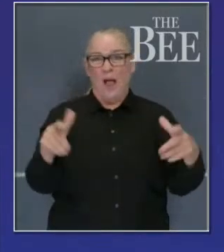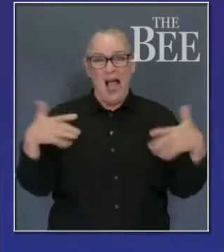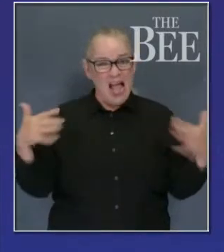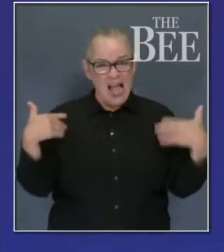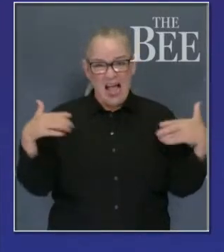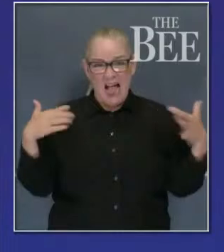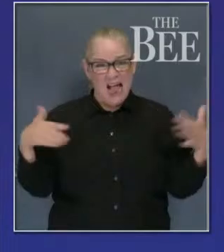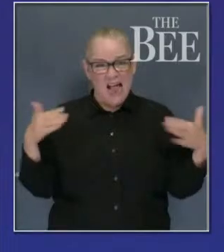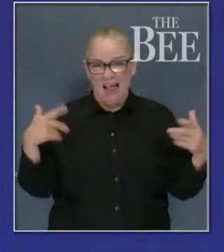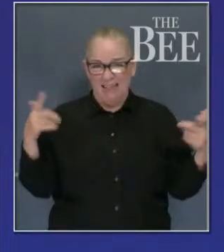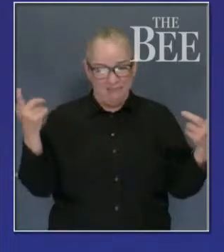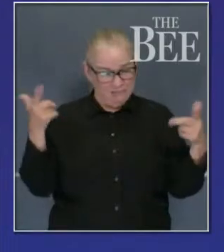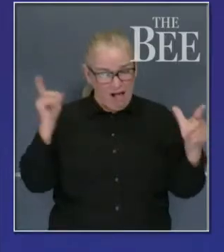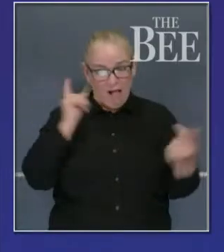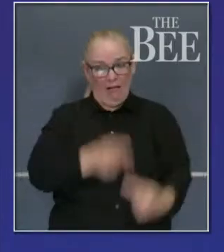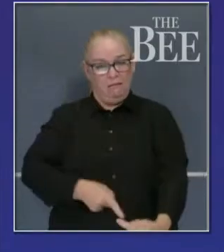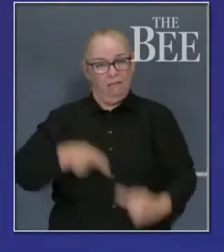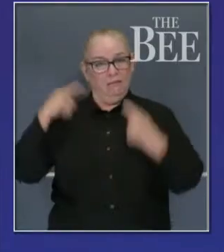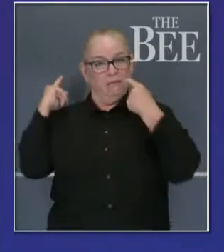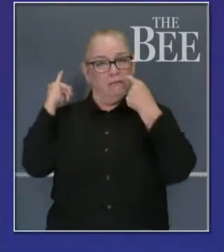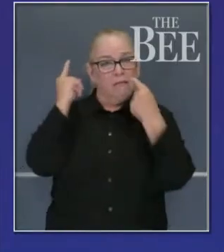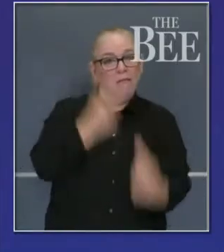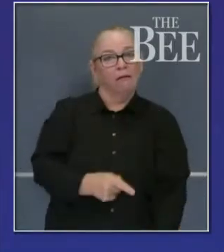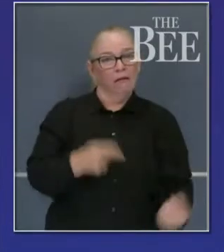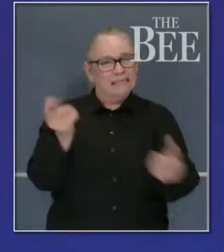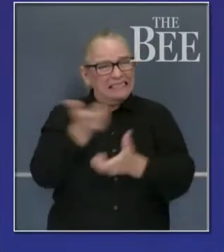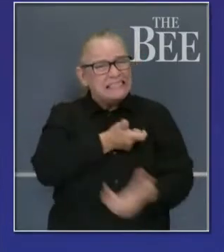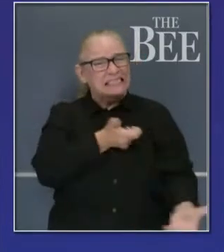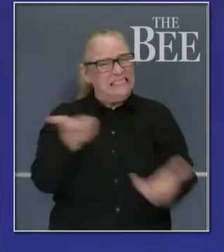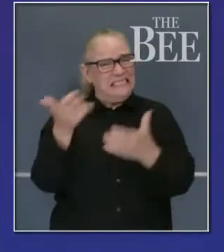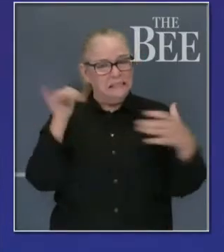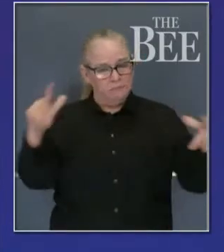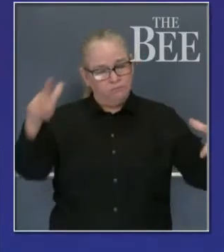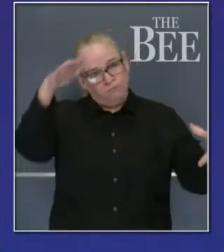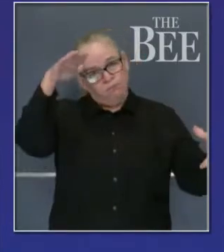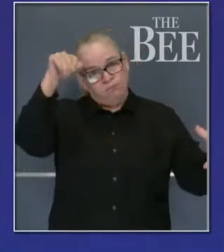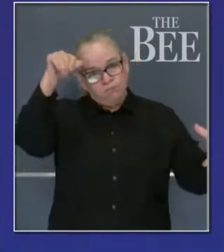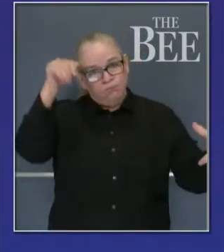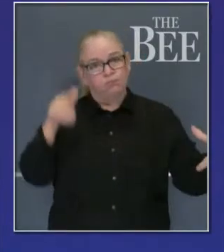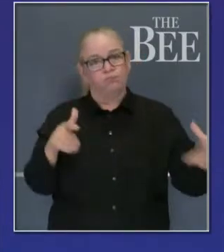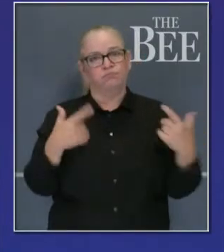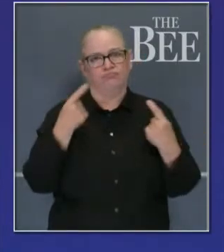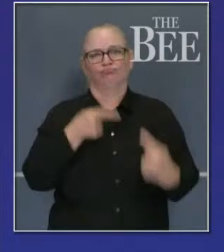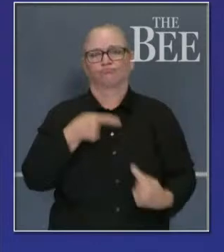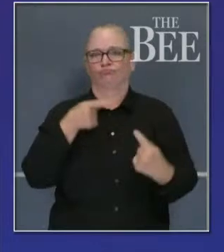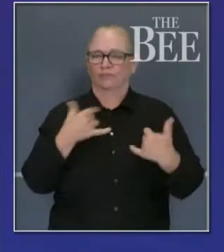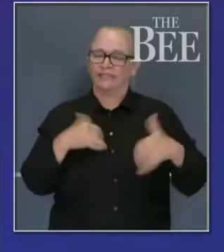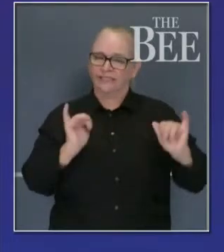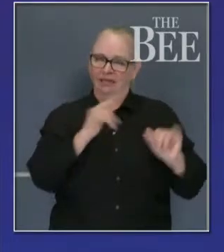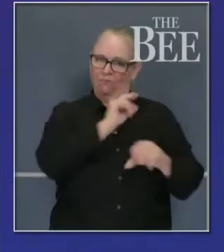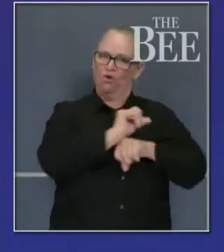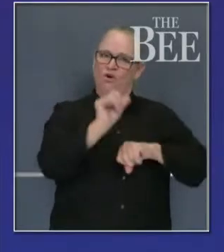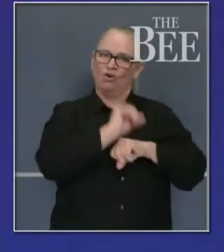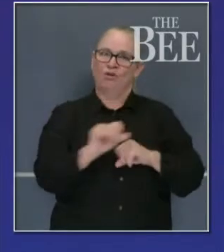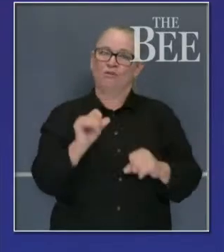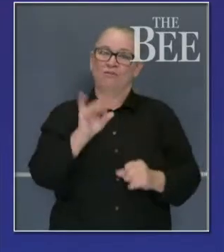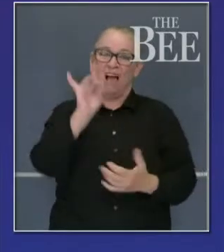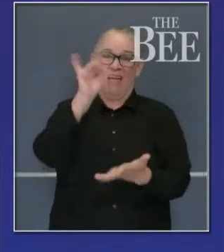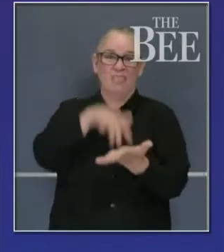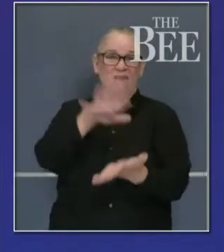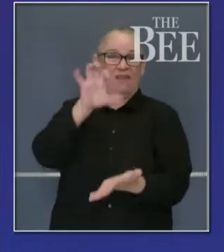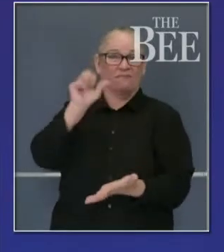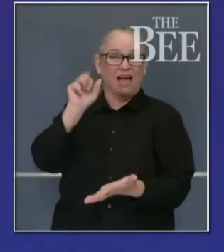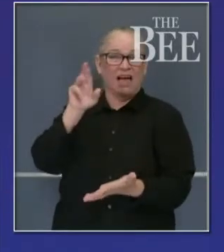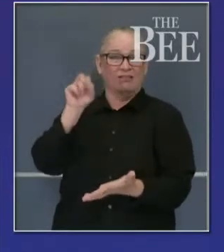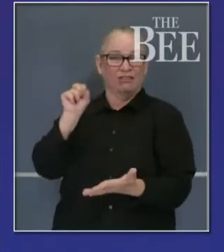good reason. It's a stubborn fire, difficult, challenging conditions in LA County, 8,500 acres, 0%